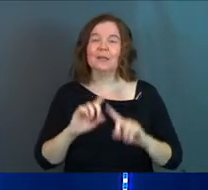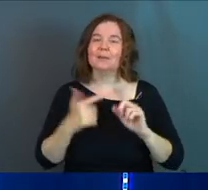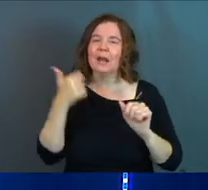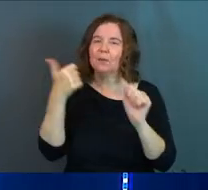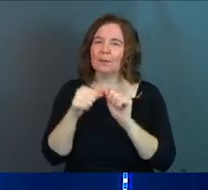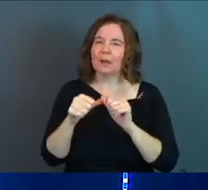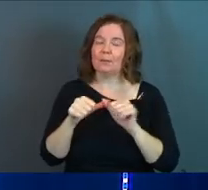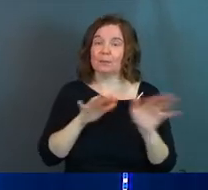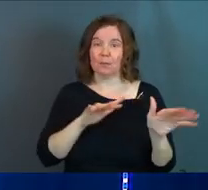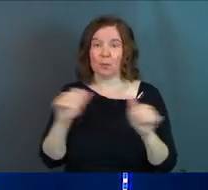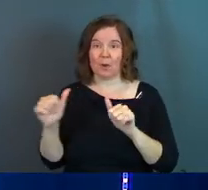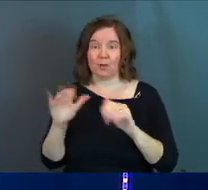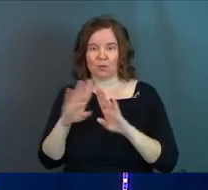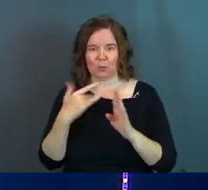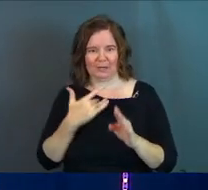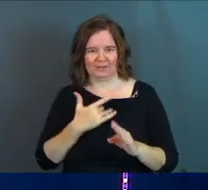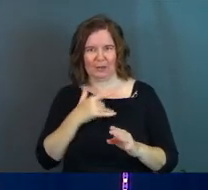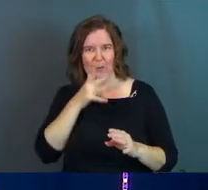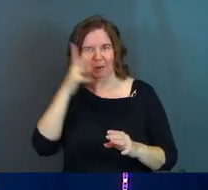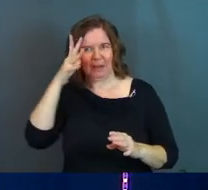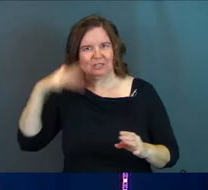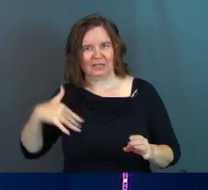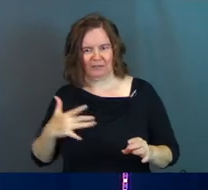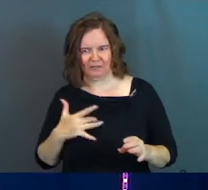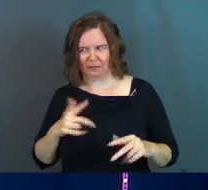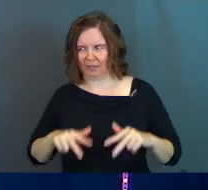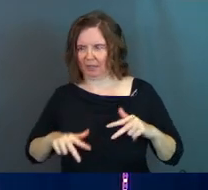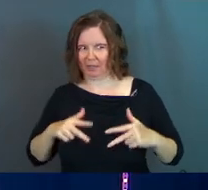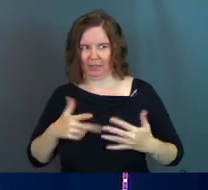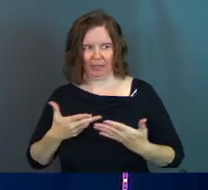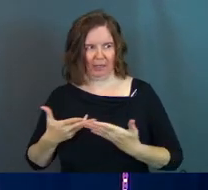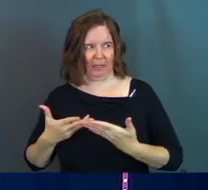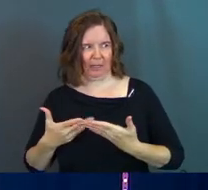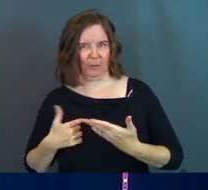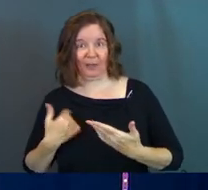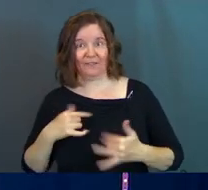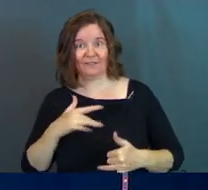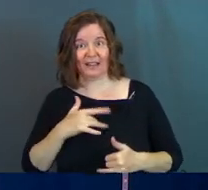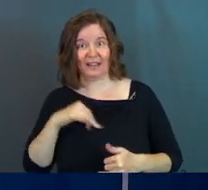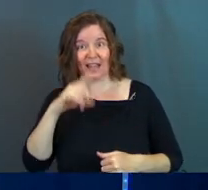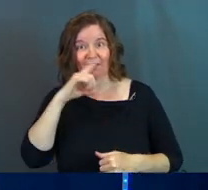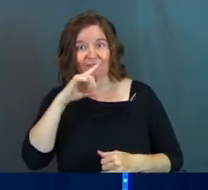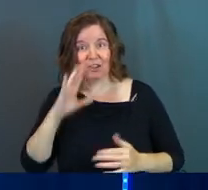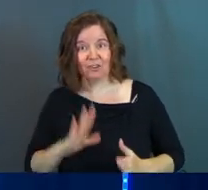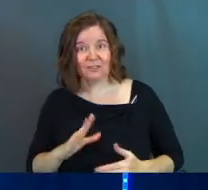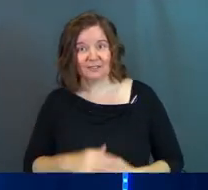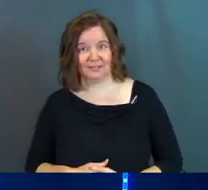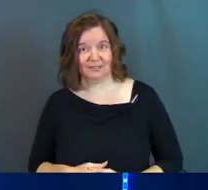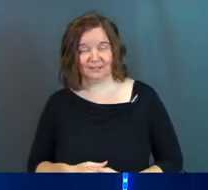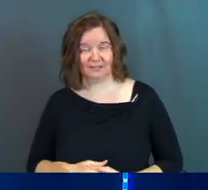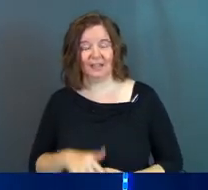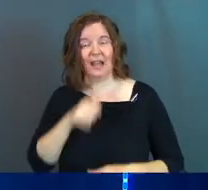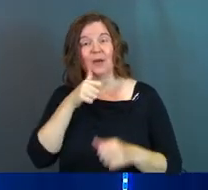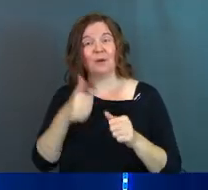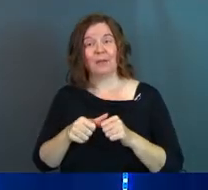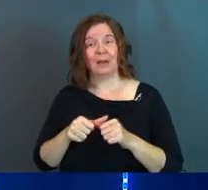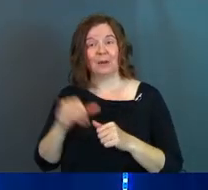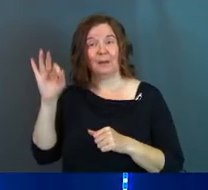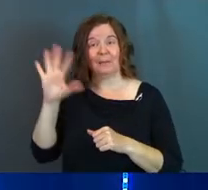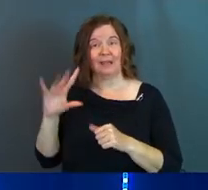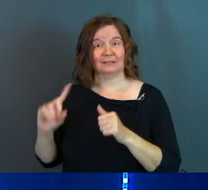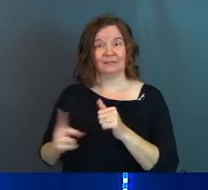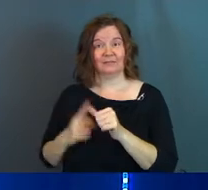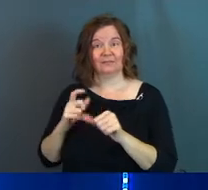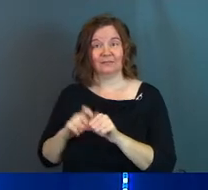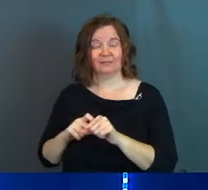But I remember walking out the door. We didn't feel like we were parents. We felt like fakers. I remember being a pastor